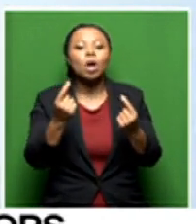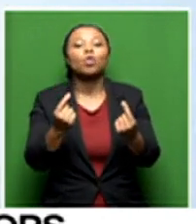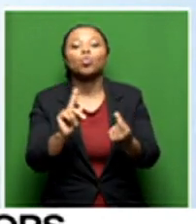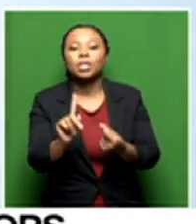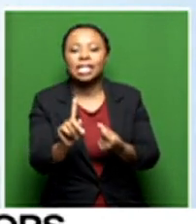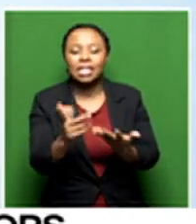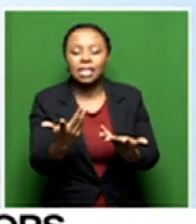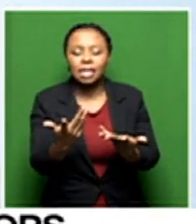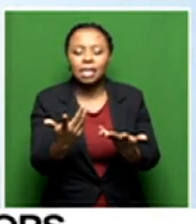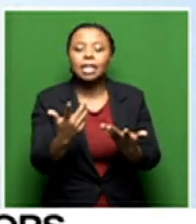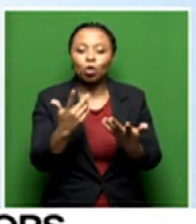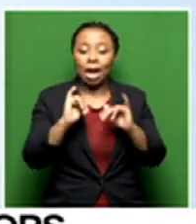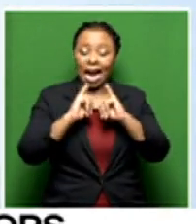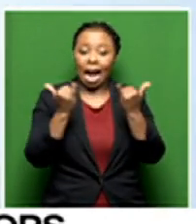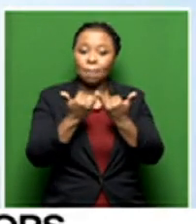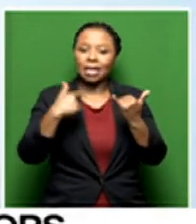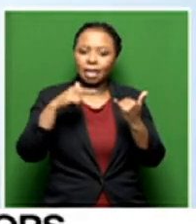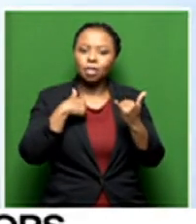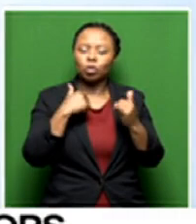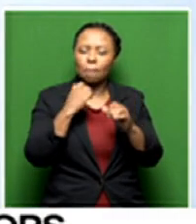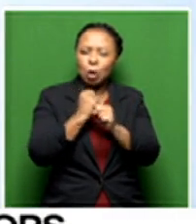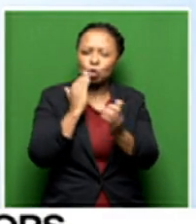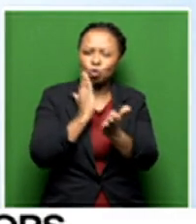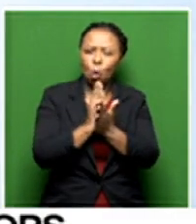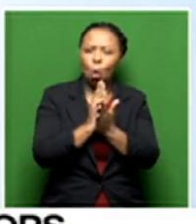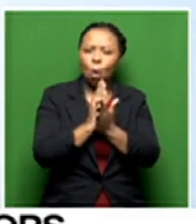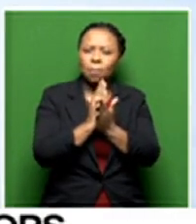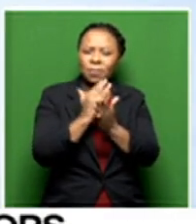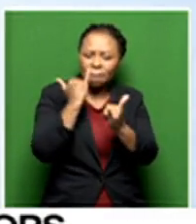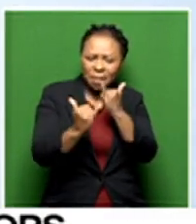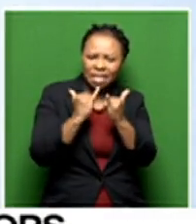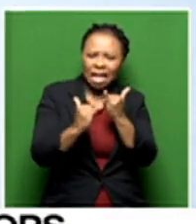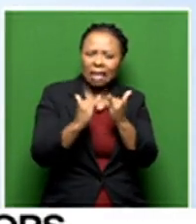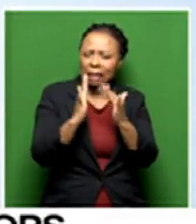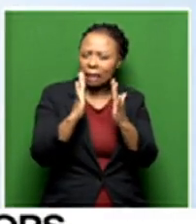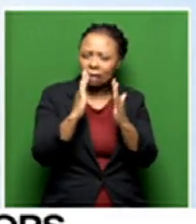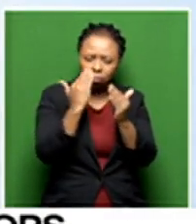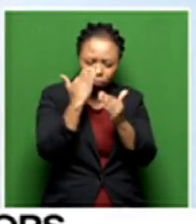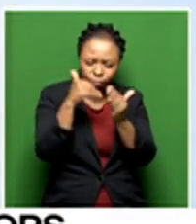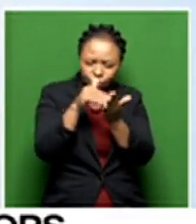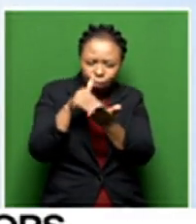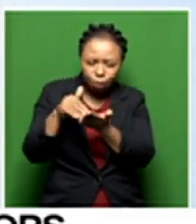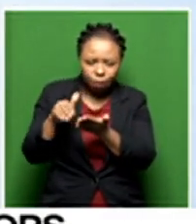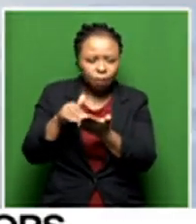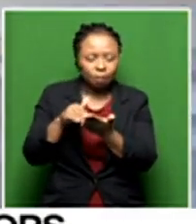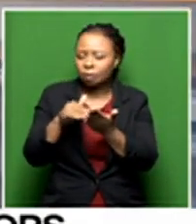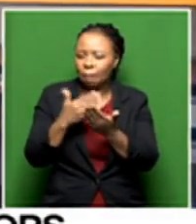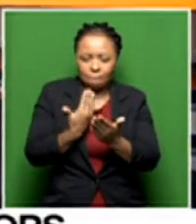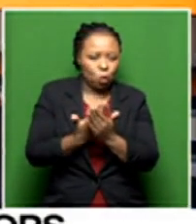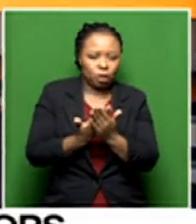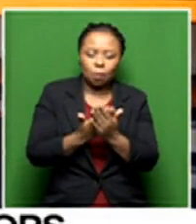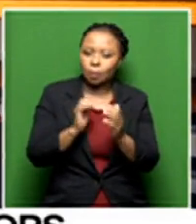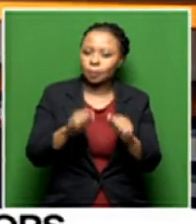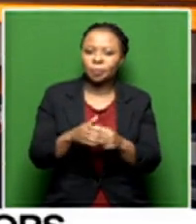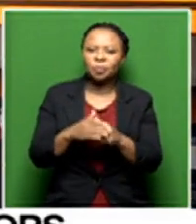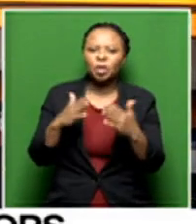we're trying to make sure that we limit so many glitches on our computers as much as we can. Mm-hmm. And you currently have one make